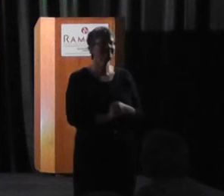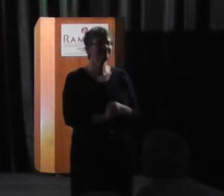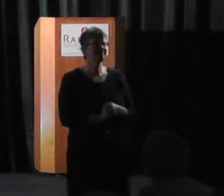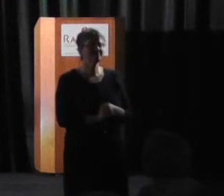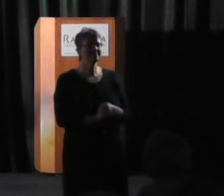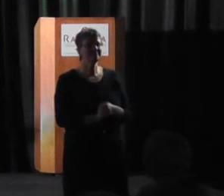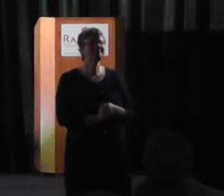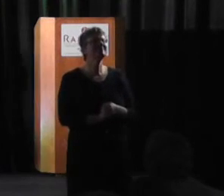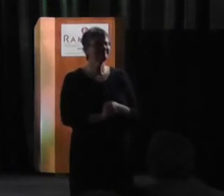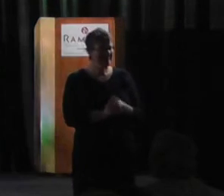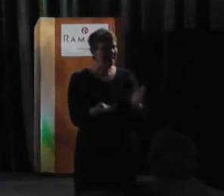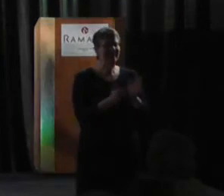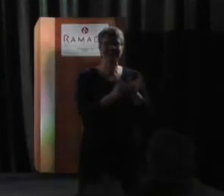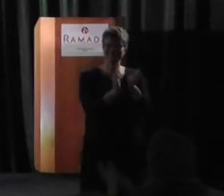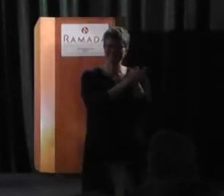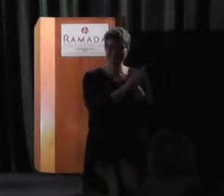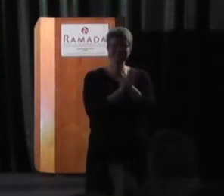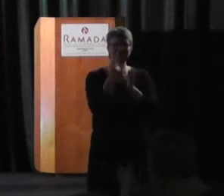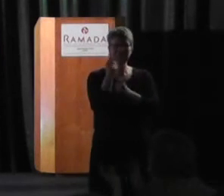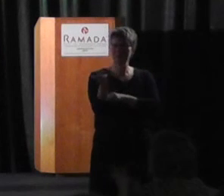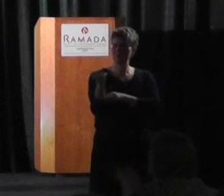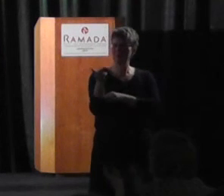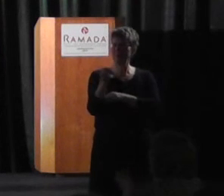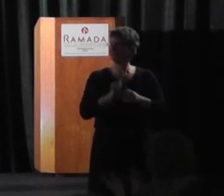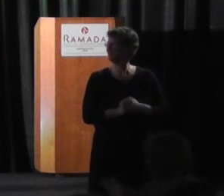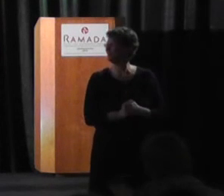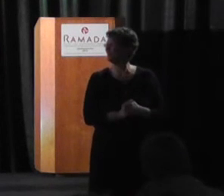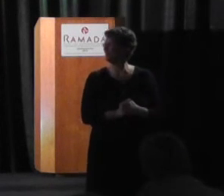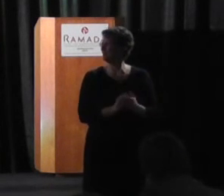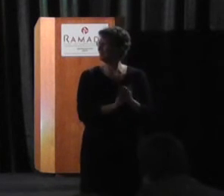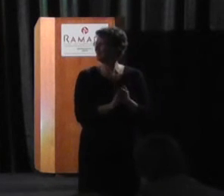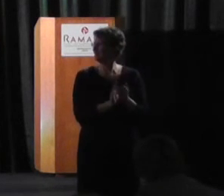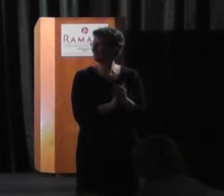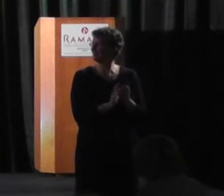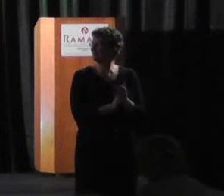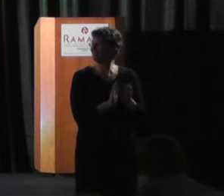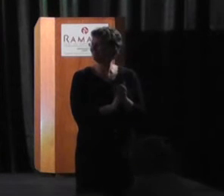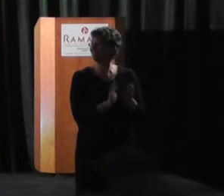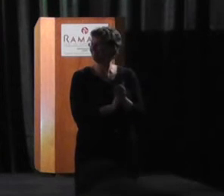Can I get another round of applause for Michelle and Tanya? That was just awesome.